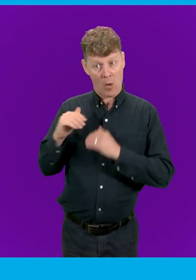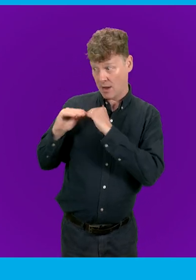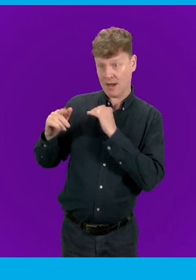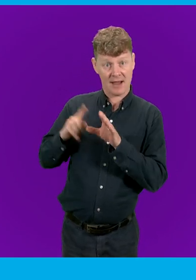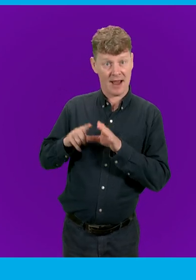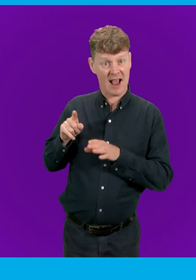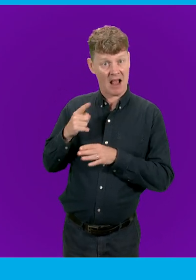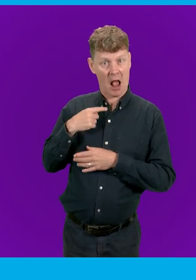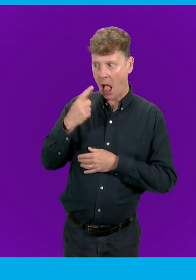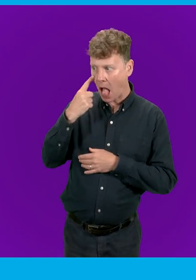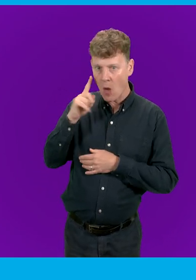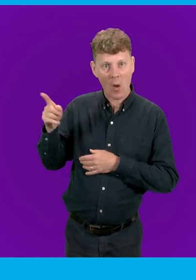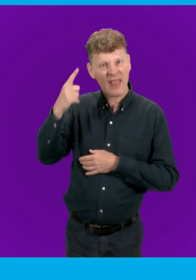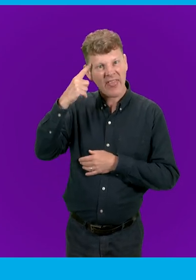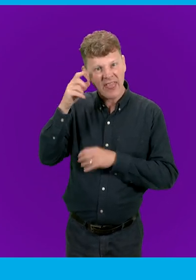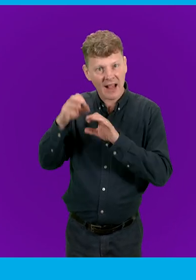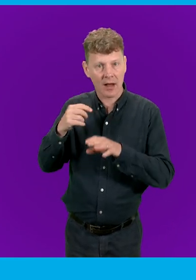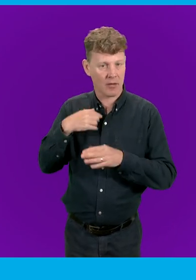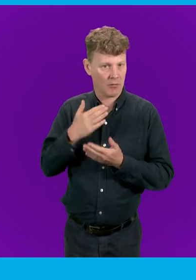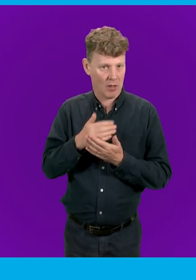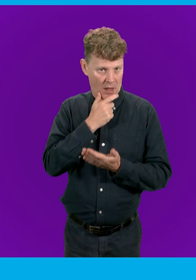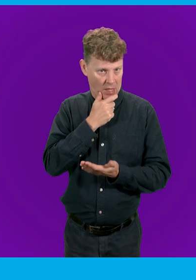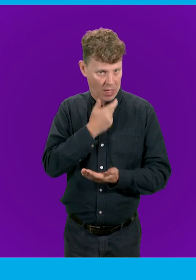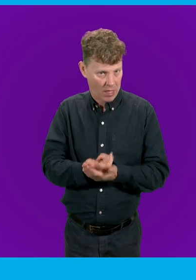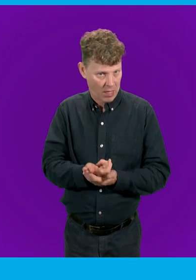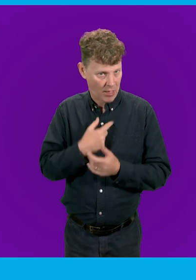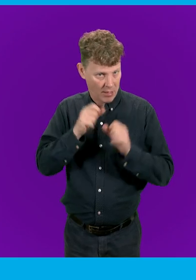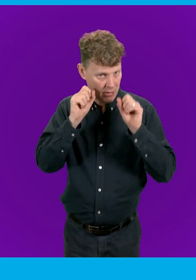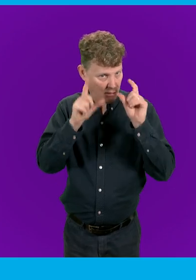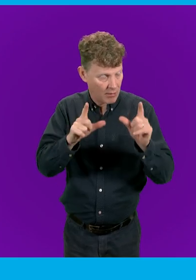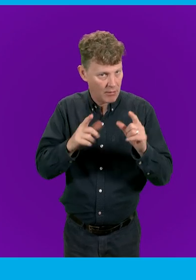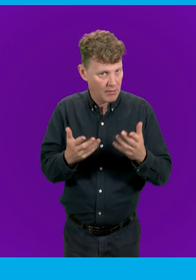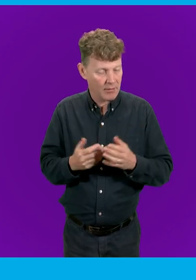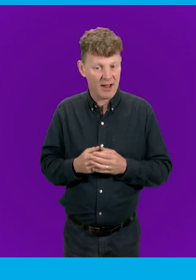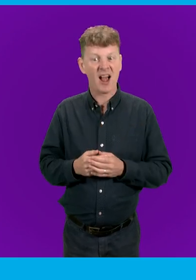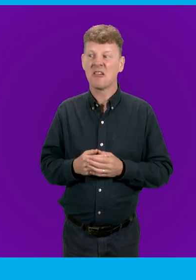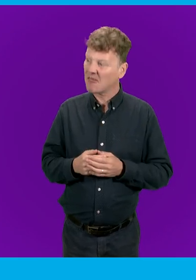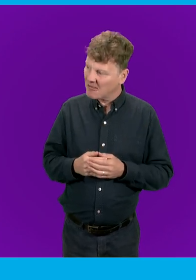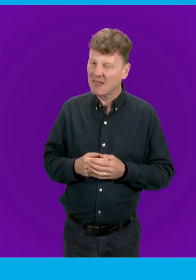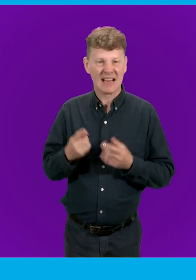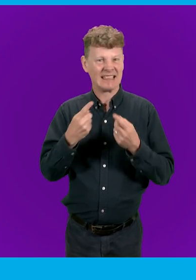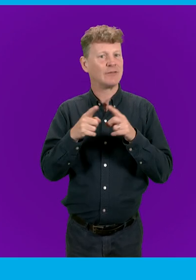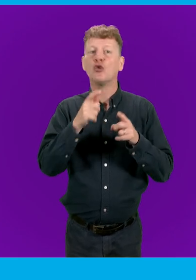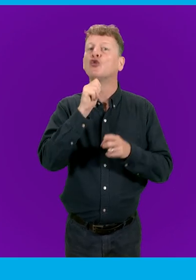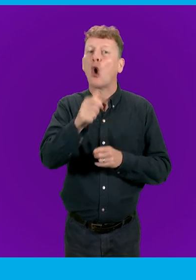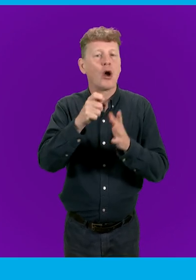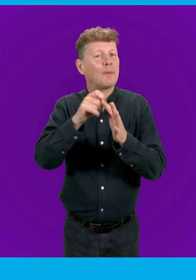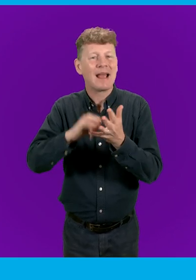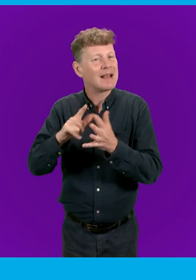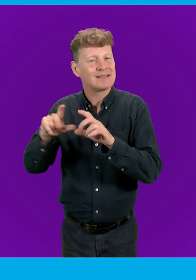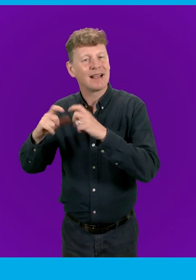was very eye-opening. That's really interesting. Mm. And that was within a different setting from PSE, which